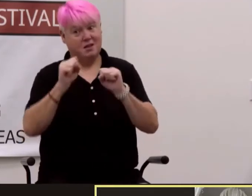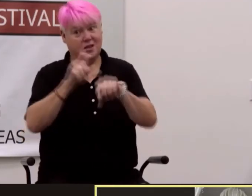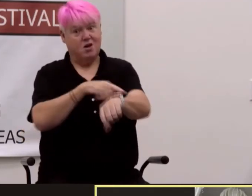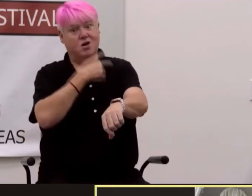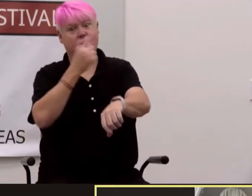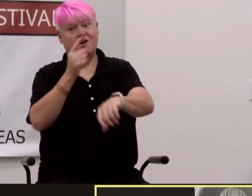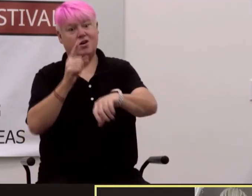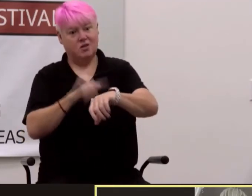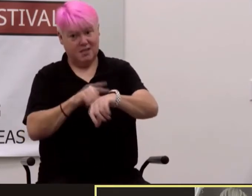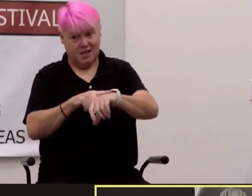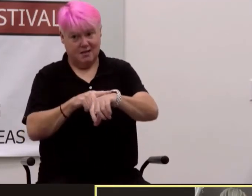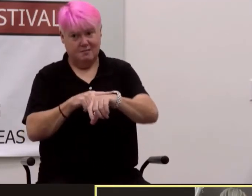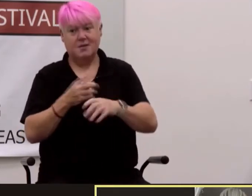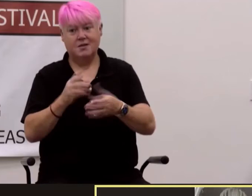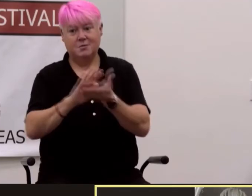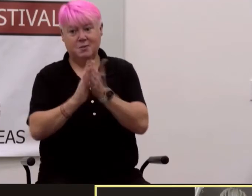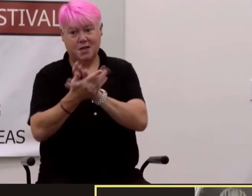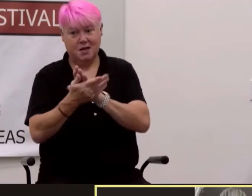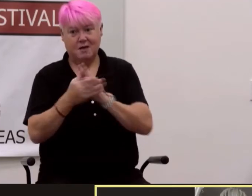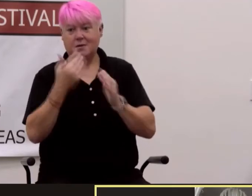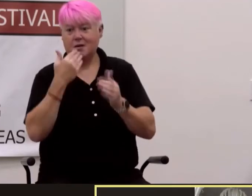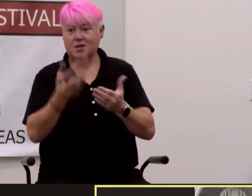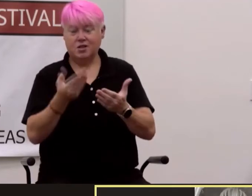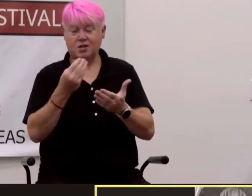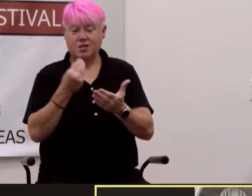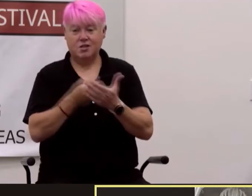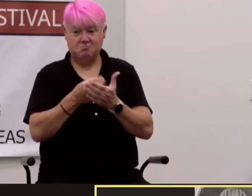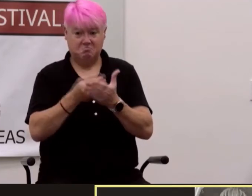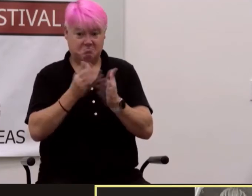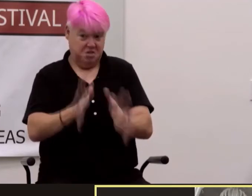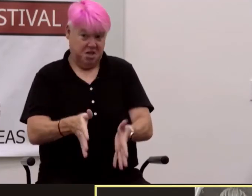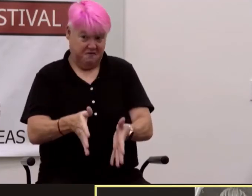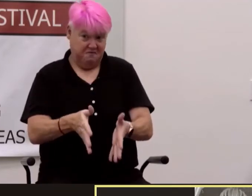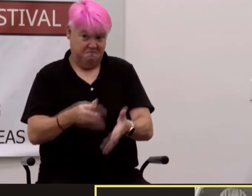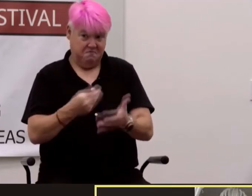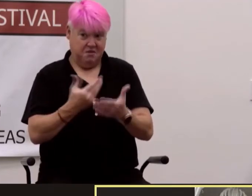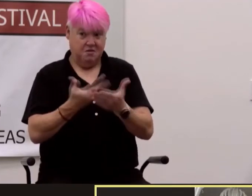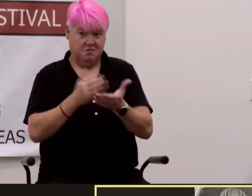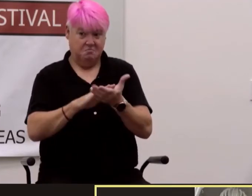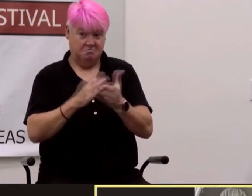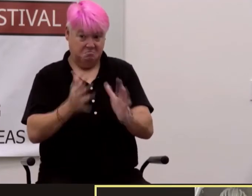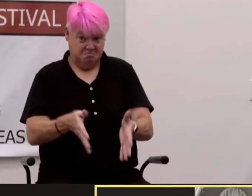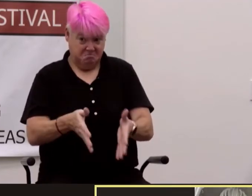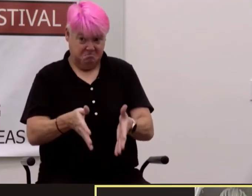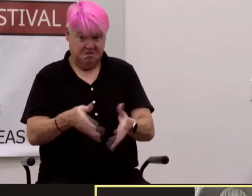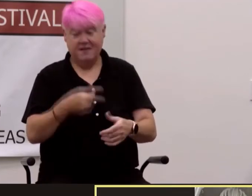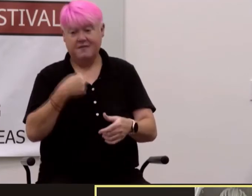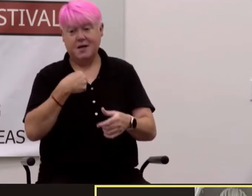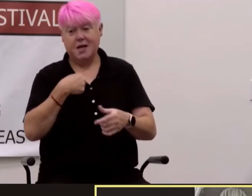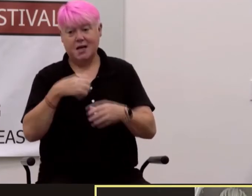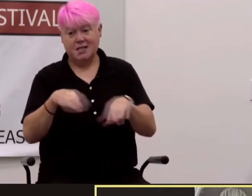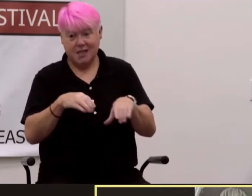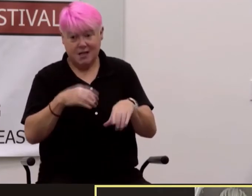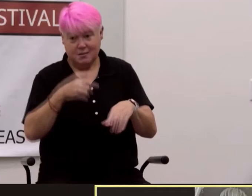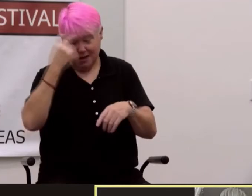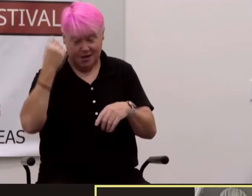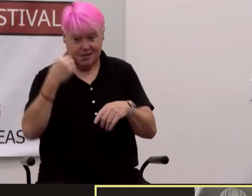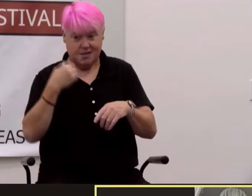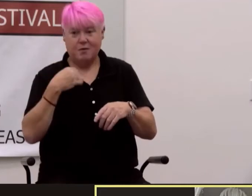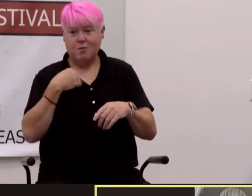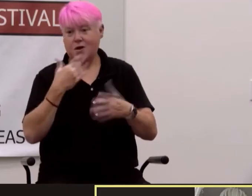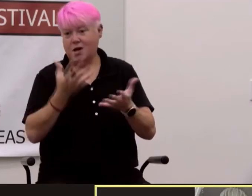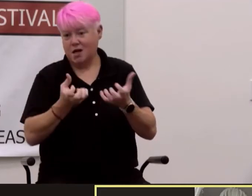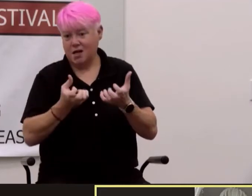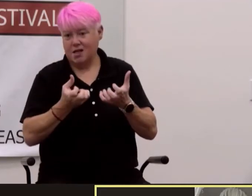other people. A lot of people just had it in them. But the reason I did it was because I wanted to pay homage to the people I know. My parents,